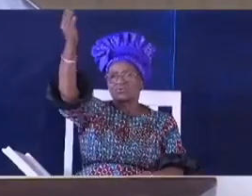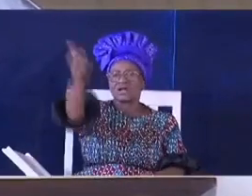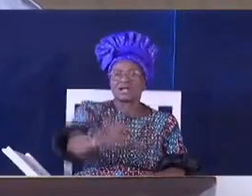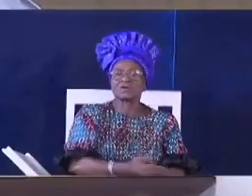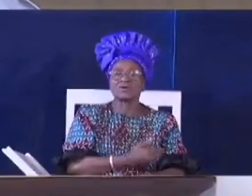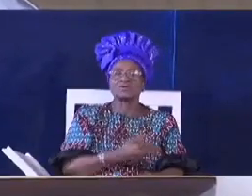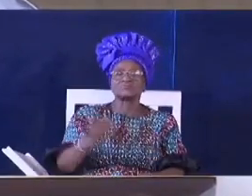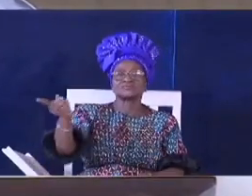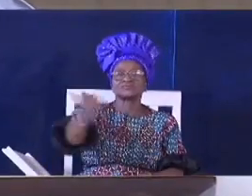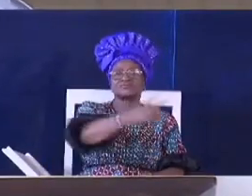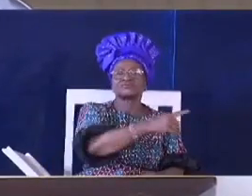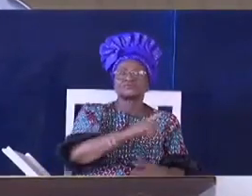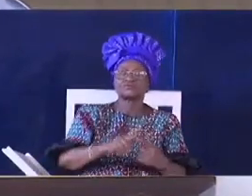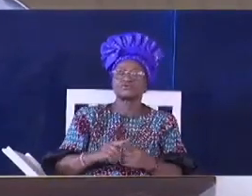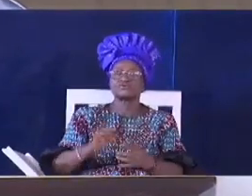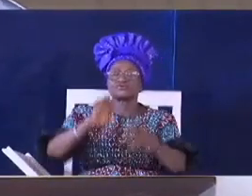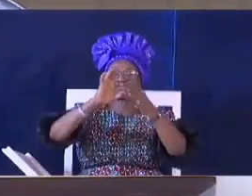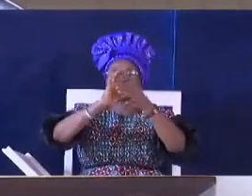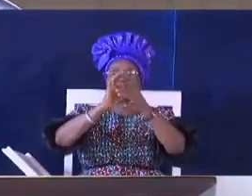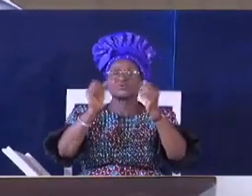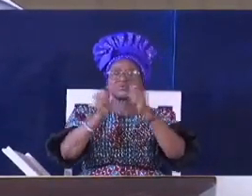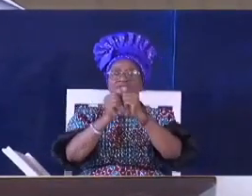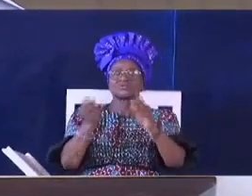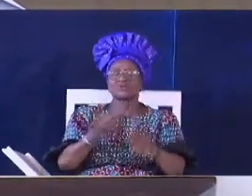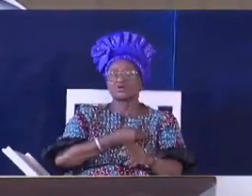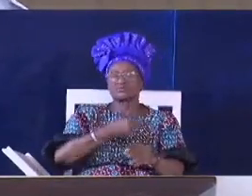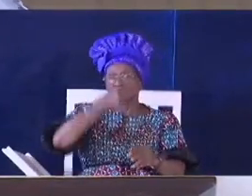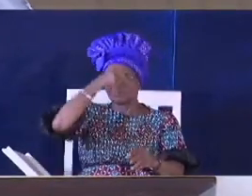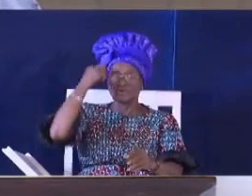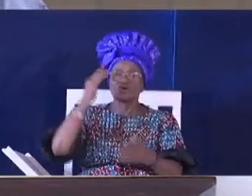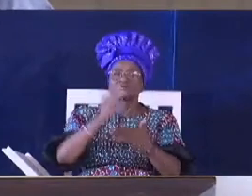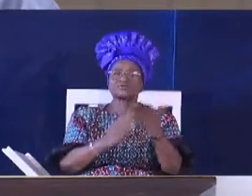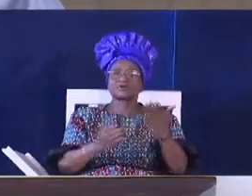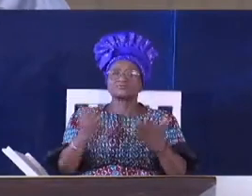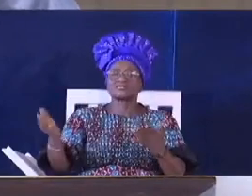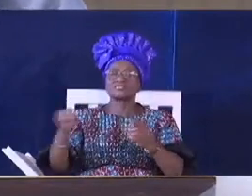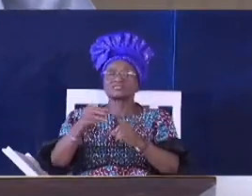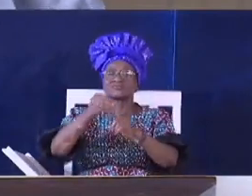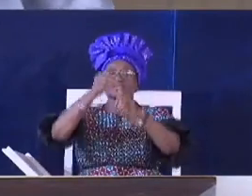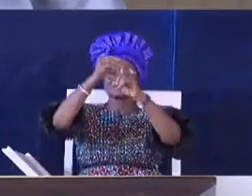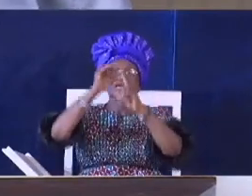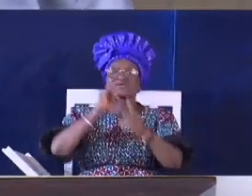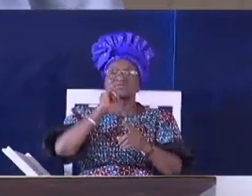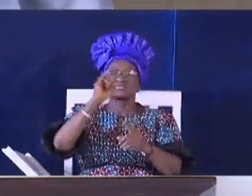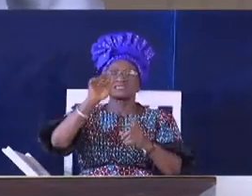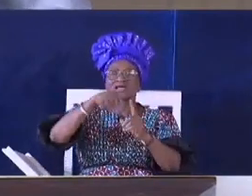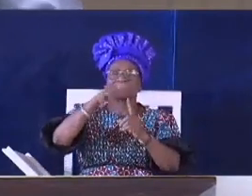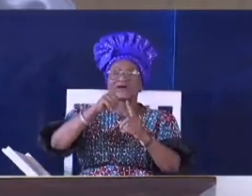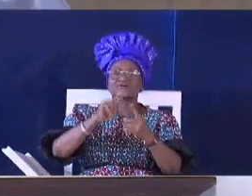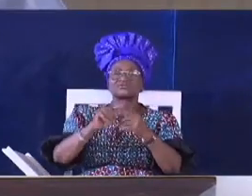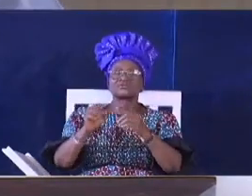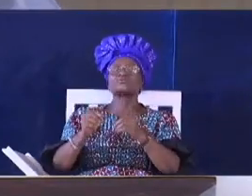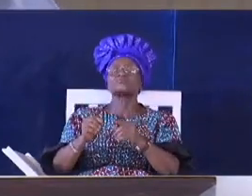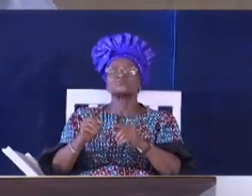us because something special is about to happen tonight.